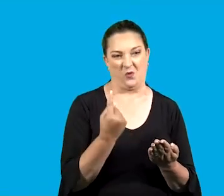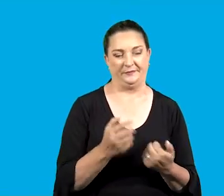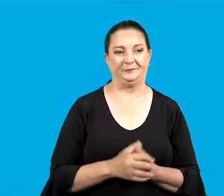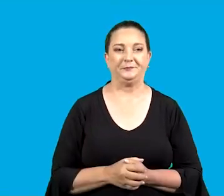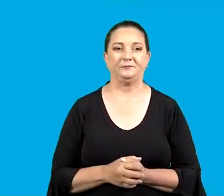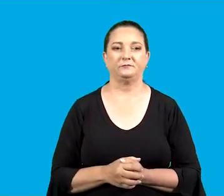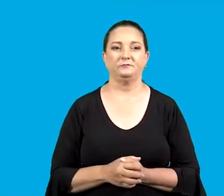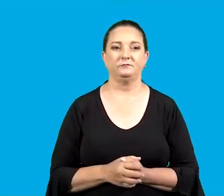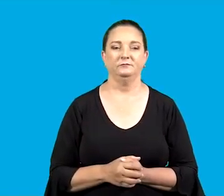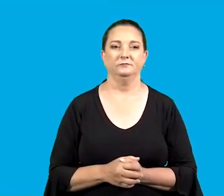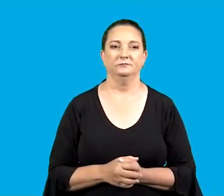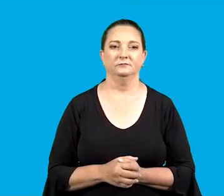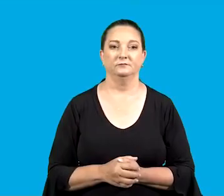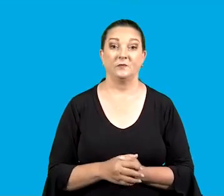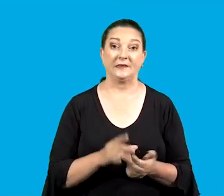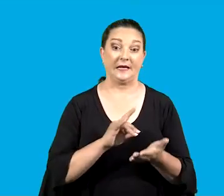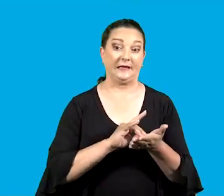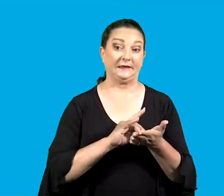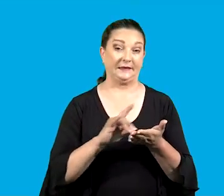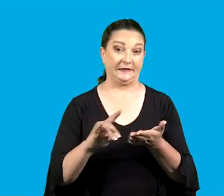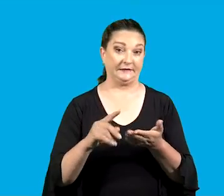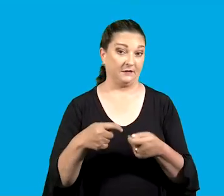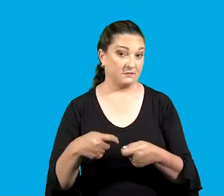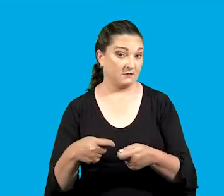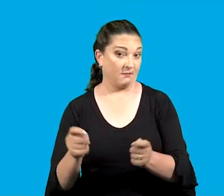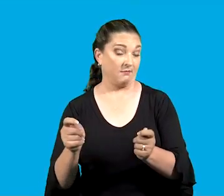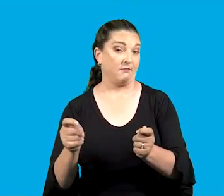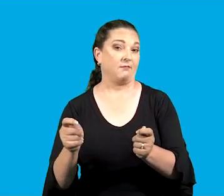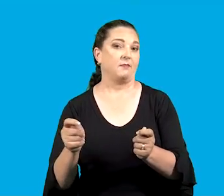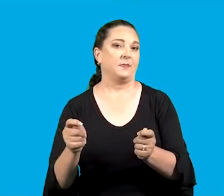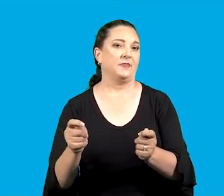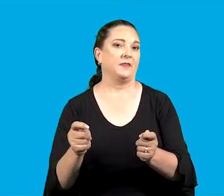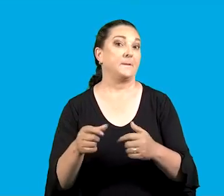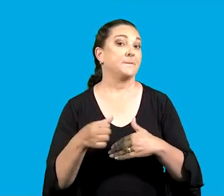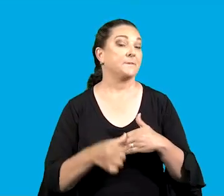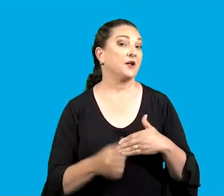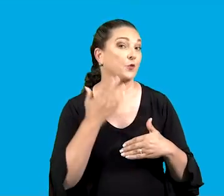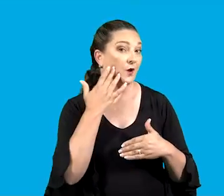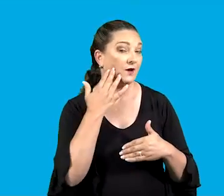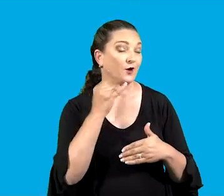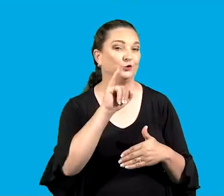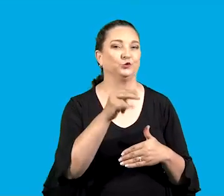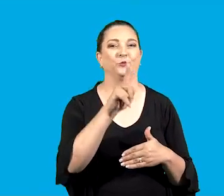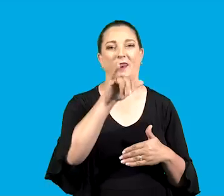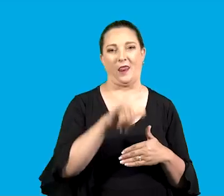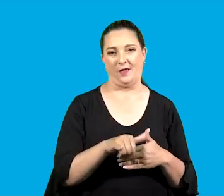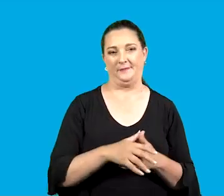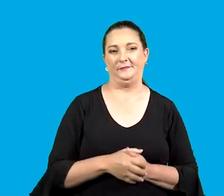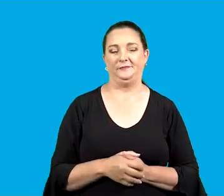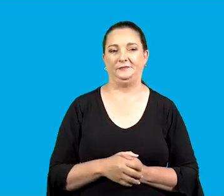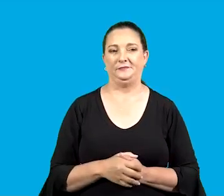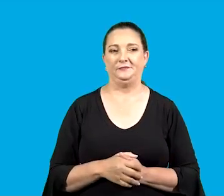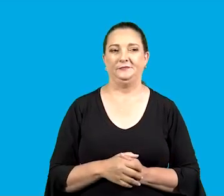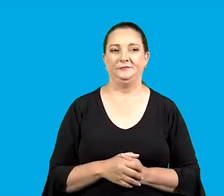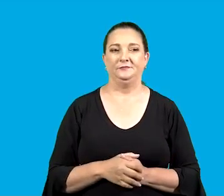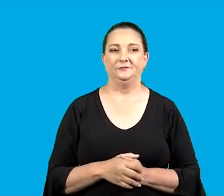here. Number 1 is cash sales. And this is cash sales in the month of July. Cash